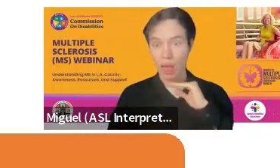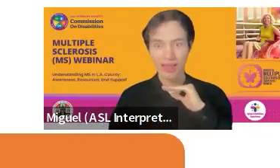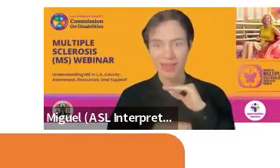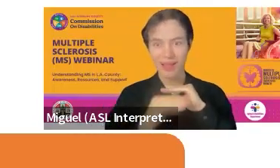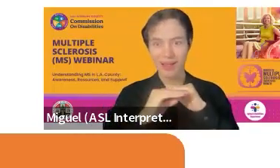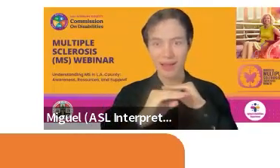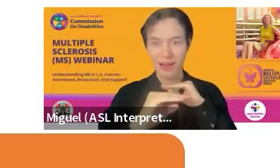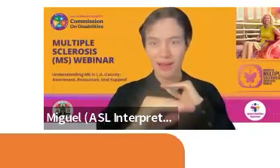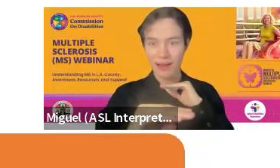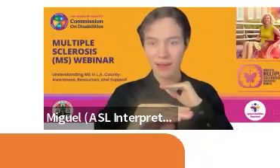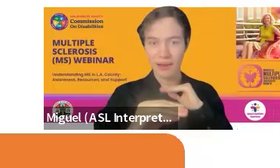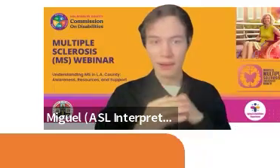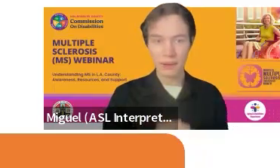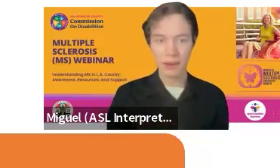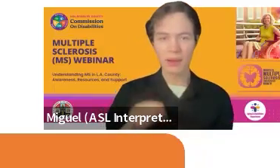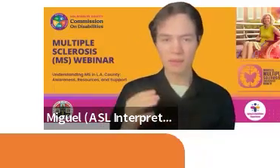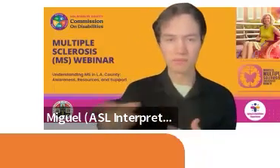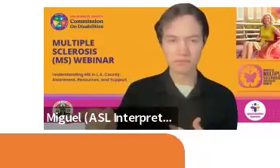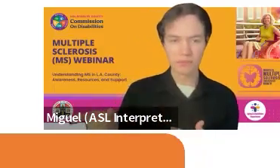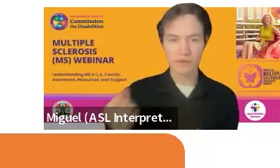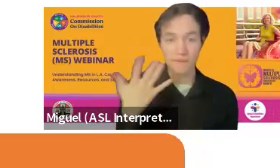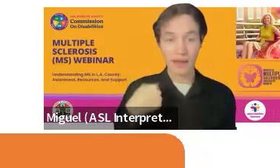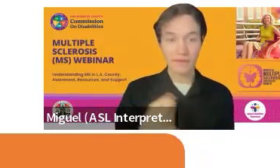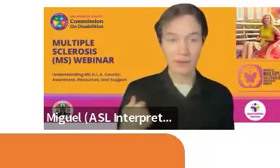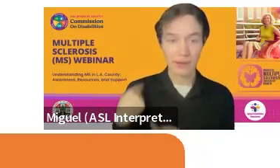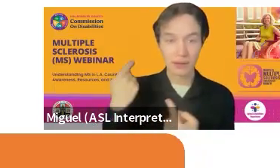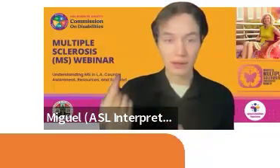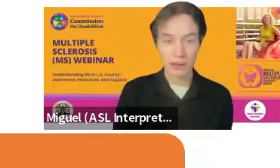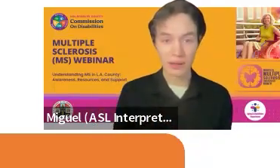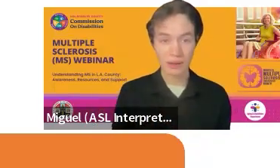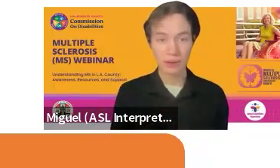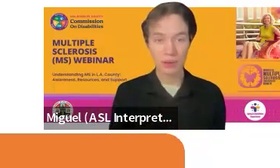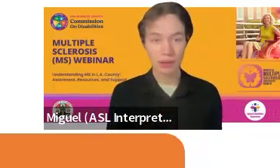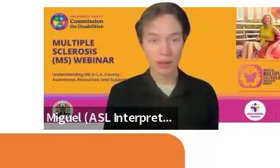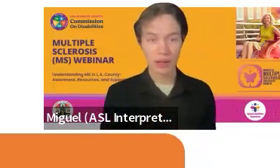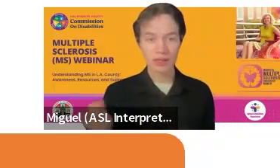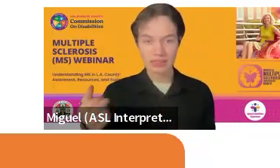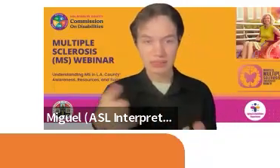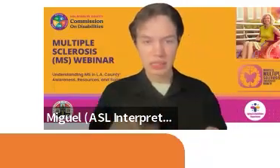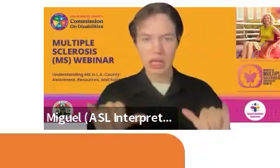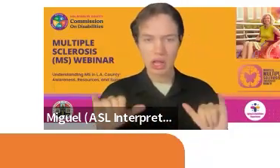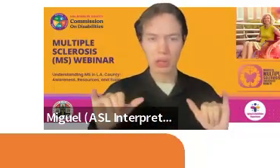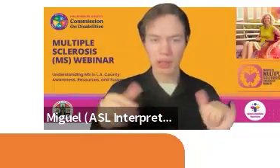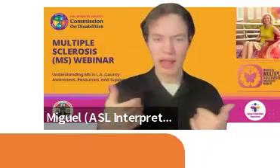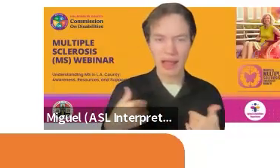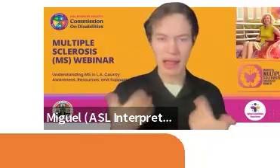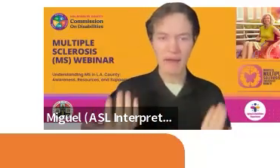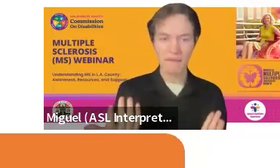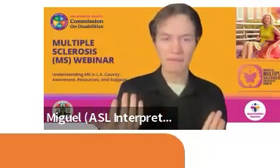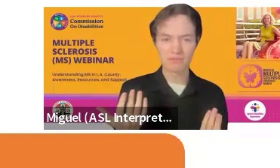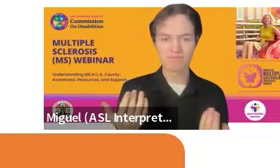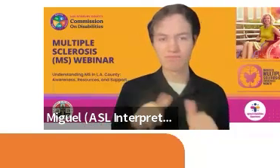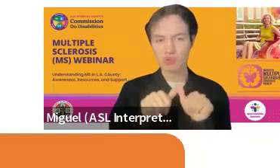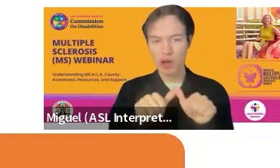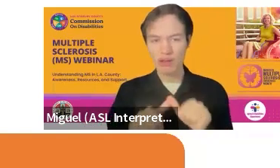5 years, but he does still struggle with some chronic symptoms, including leg fatigue at the end of the day and erectile dysfunction. So